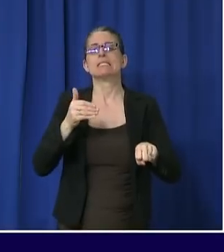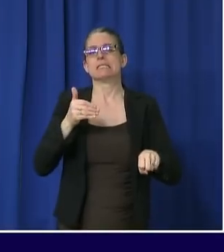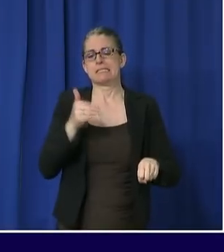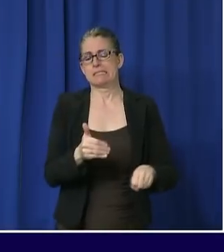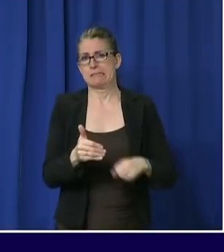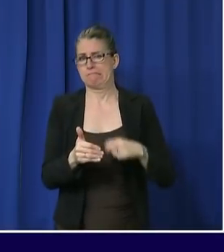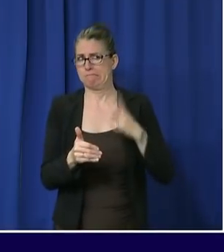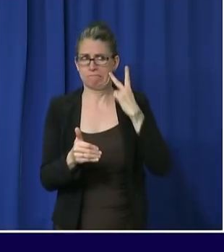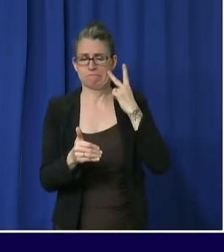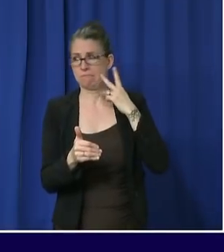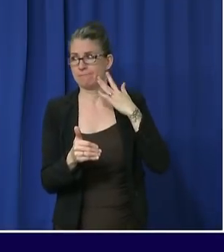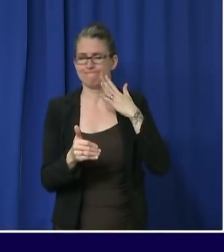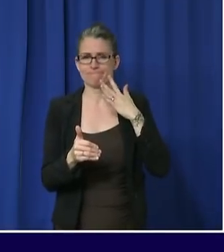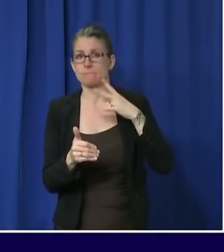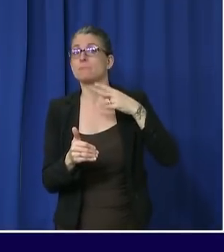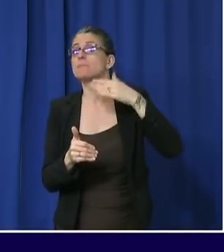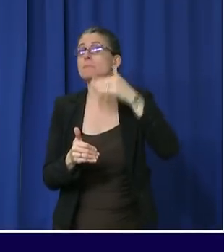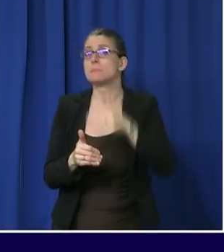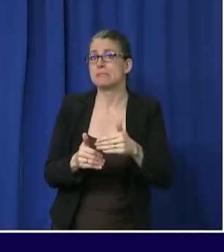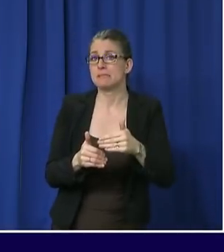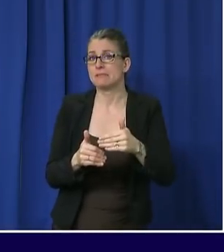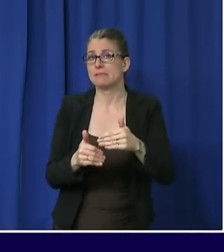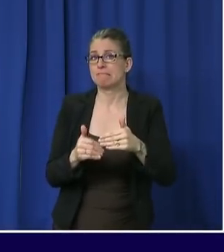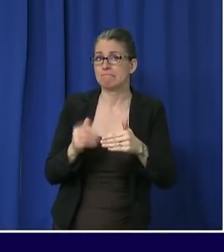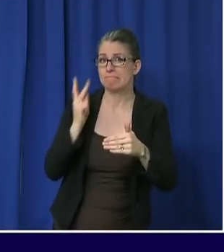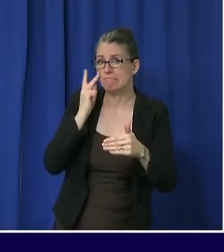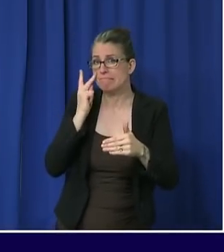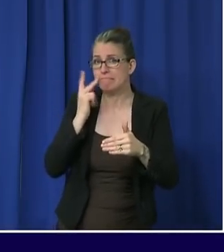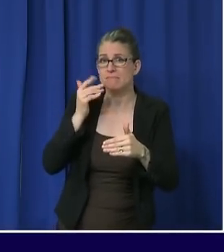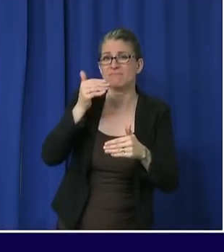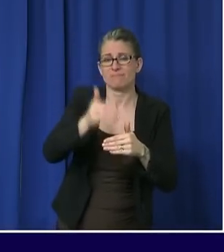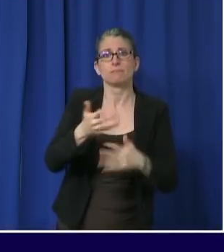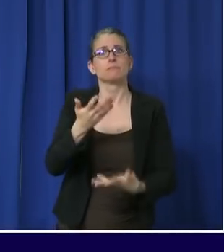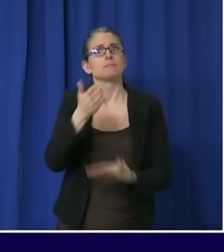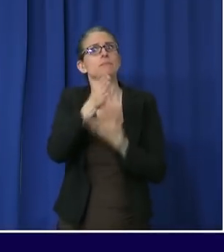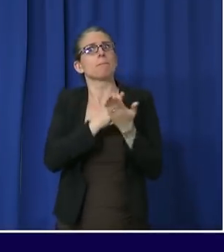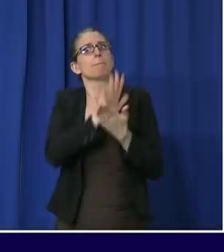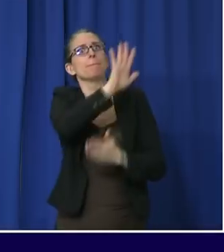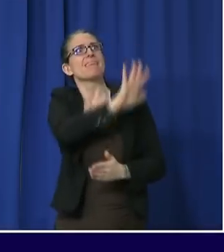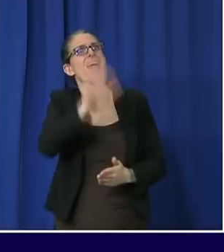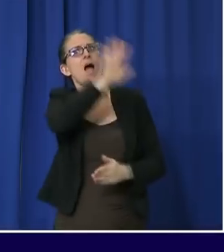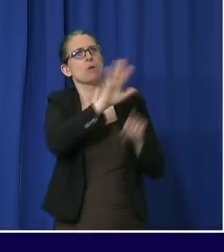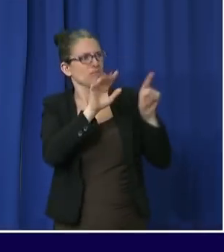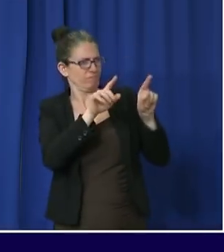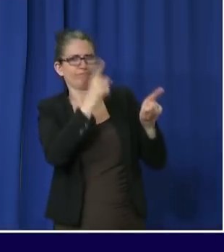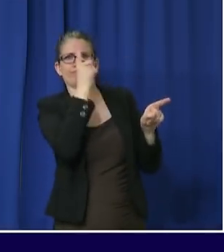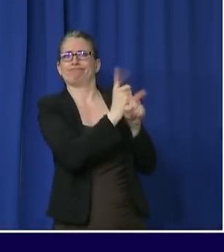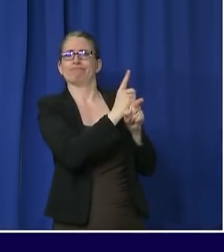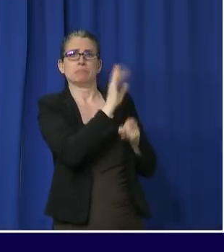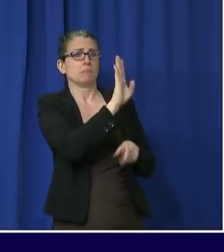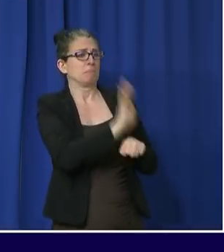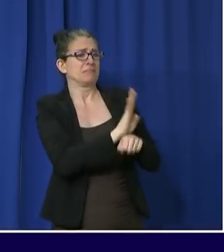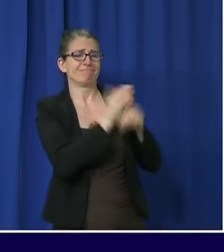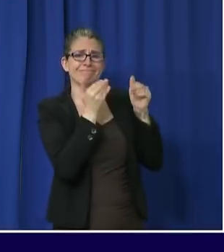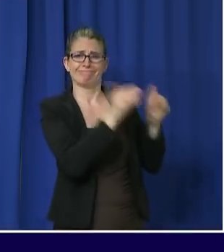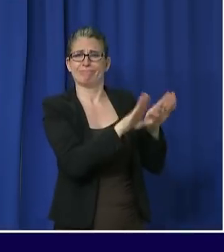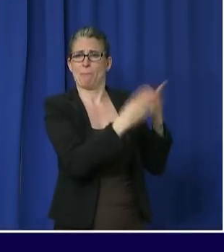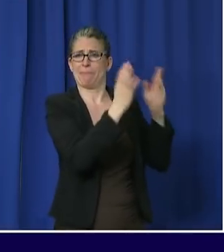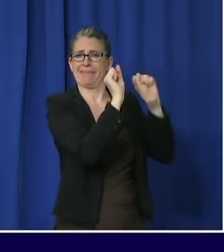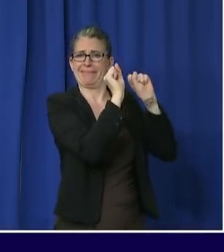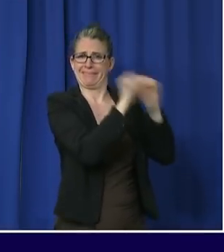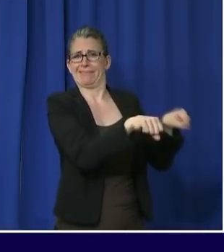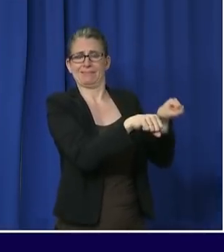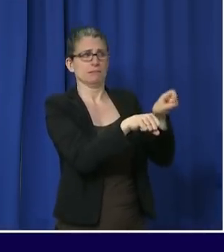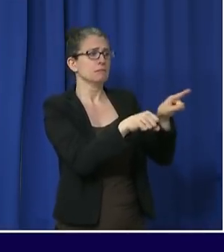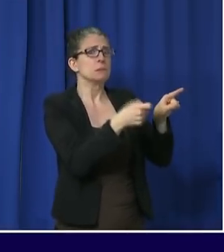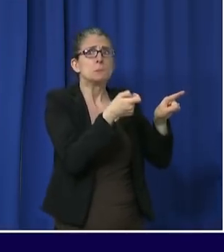one particular county, there's an appreciable increase in risk. The coronavirus, again, is only 5 months old. And so